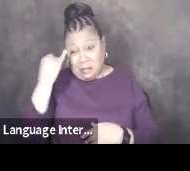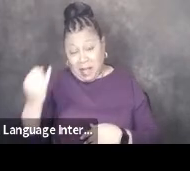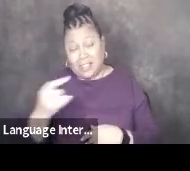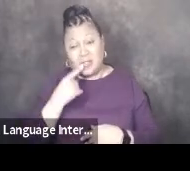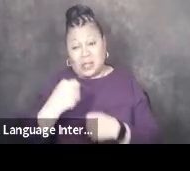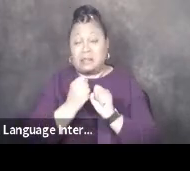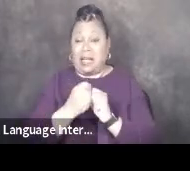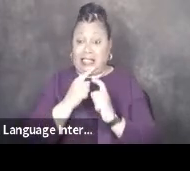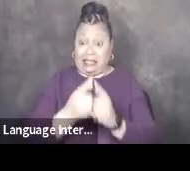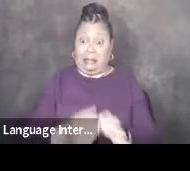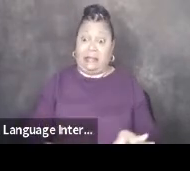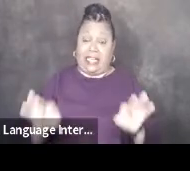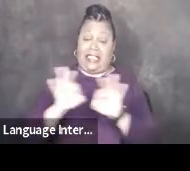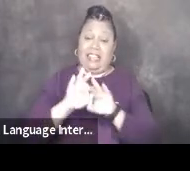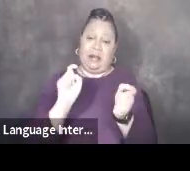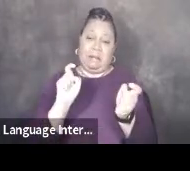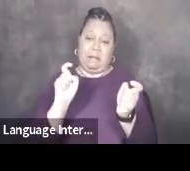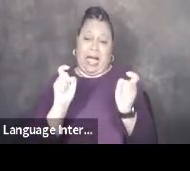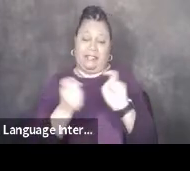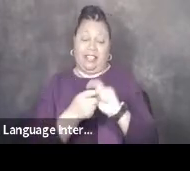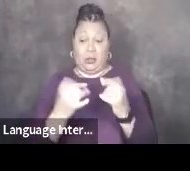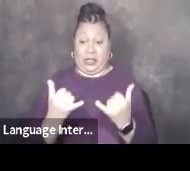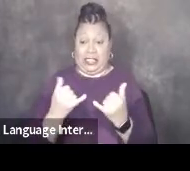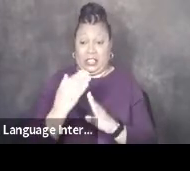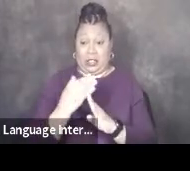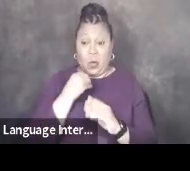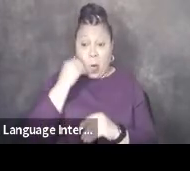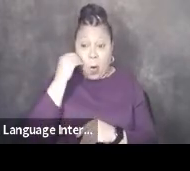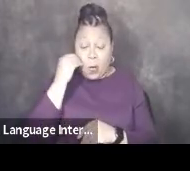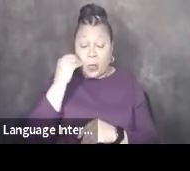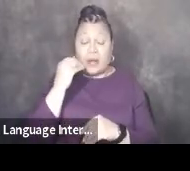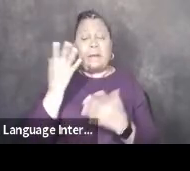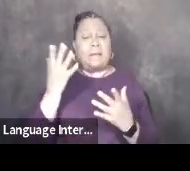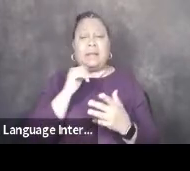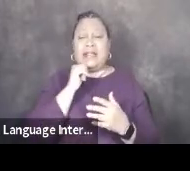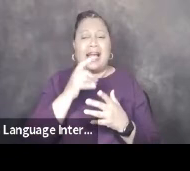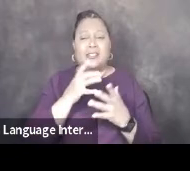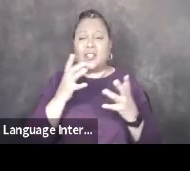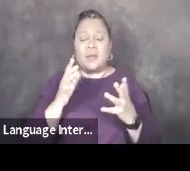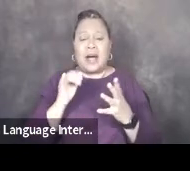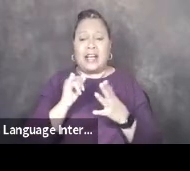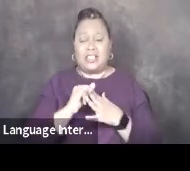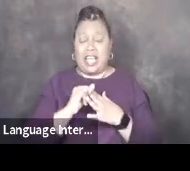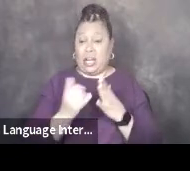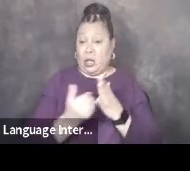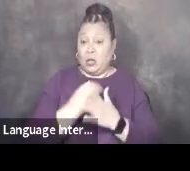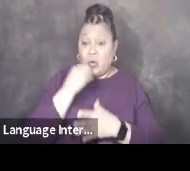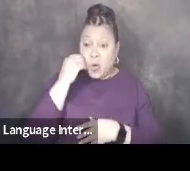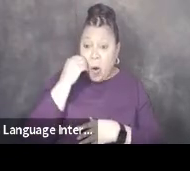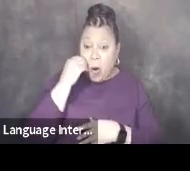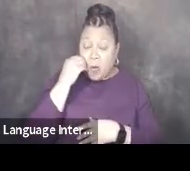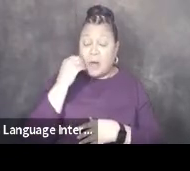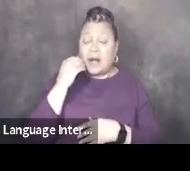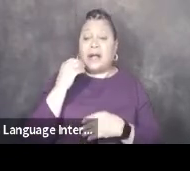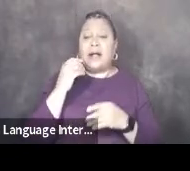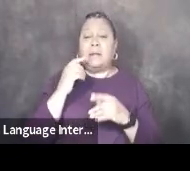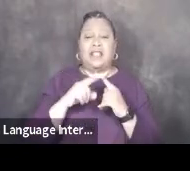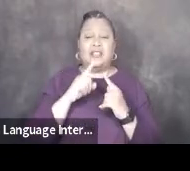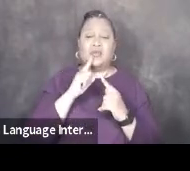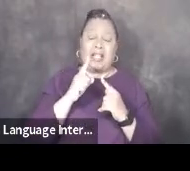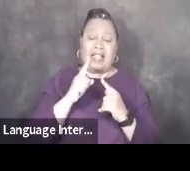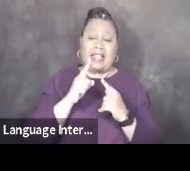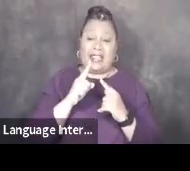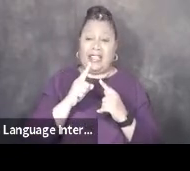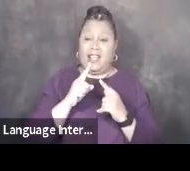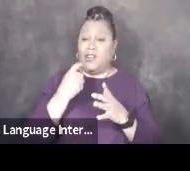making some significant modifications to an existing home. Maybe not so much in a new home. This is relatively